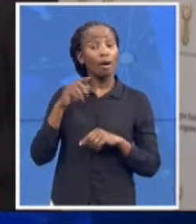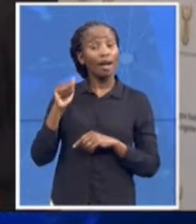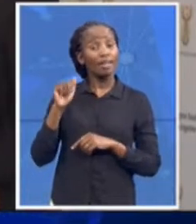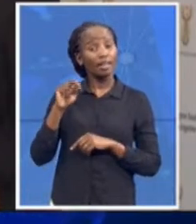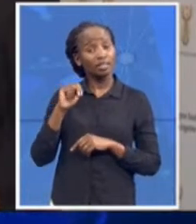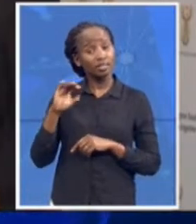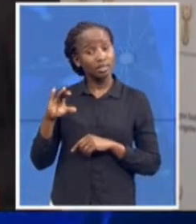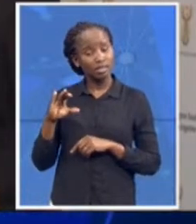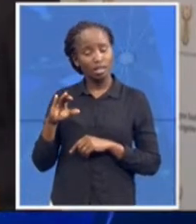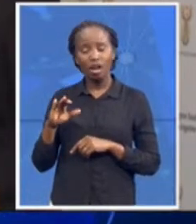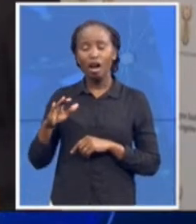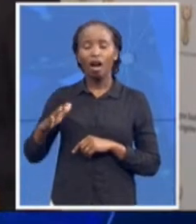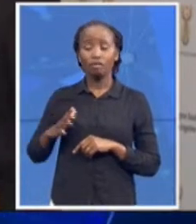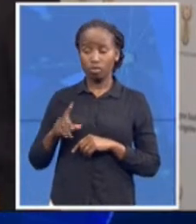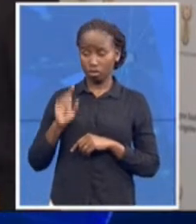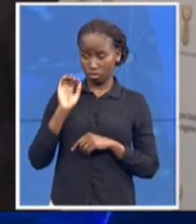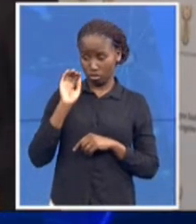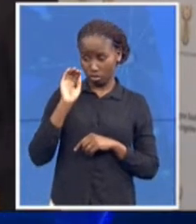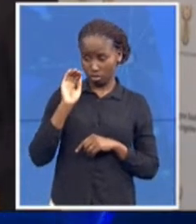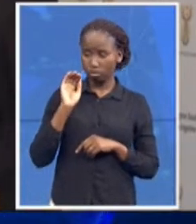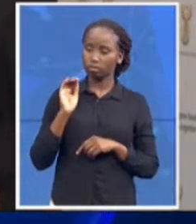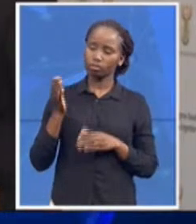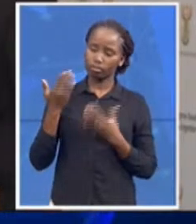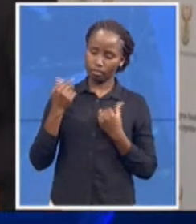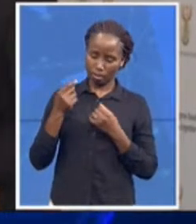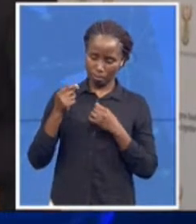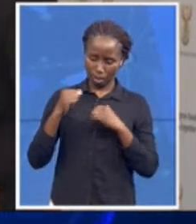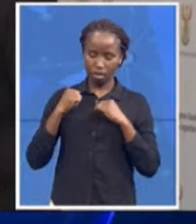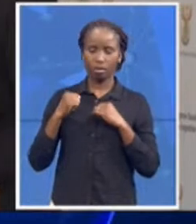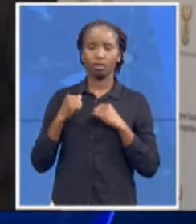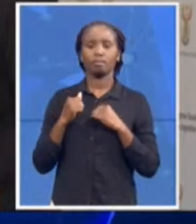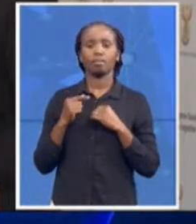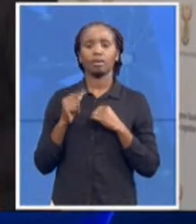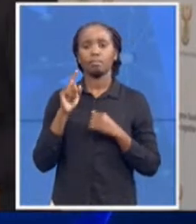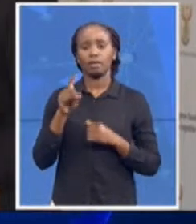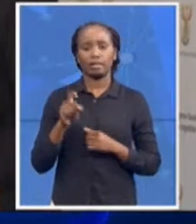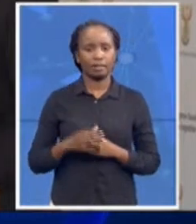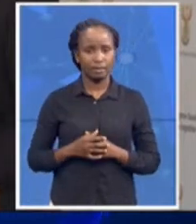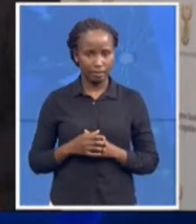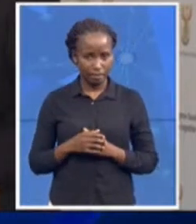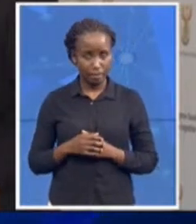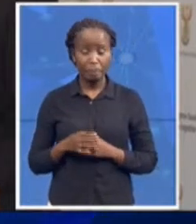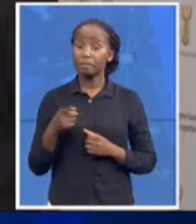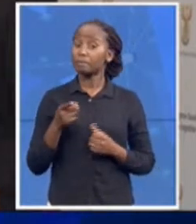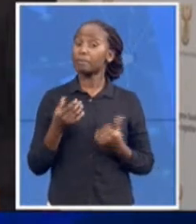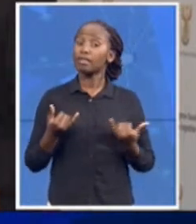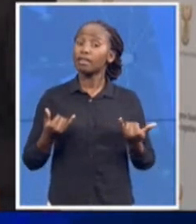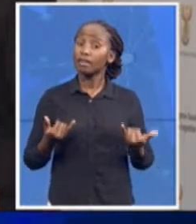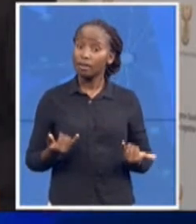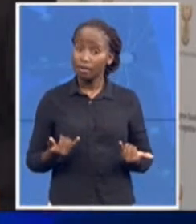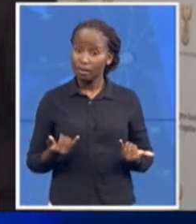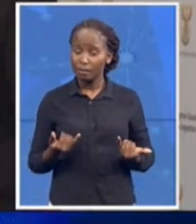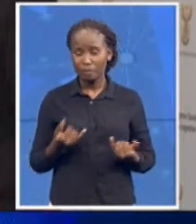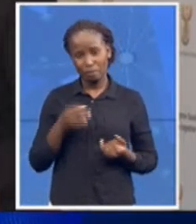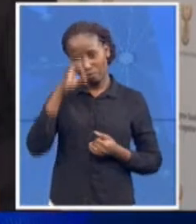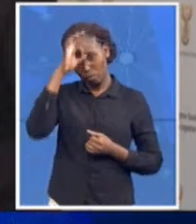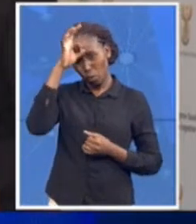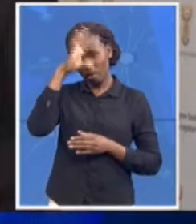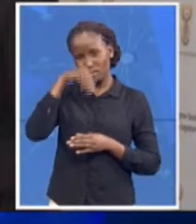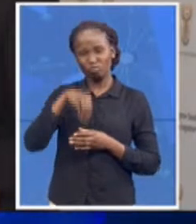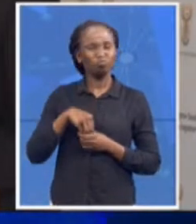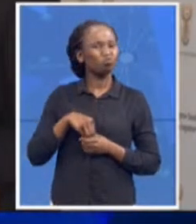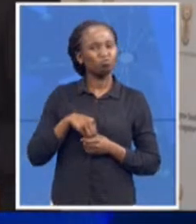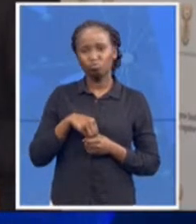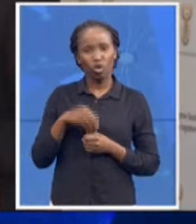get that money back. For now, we have no reason to involve the police because there is nothing before us that suggests